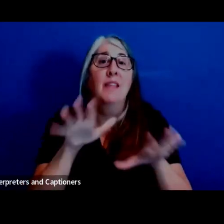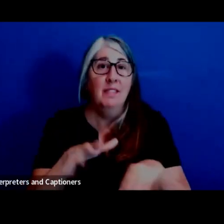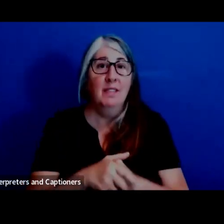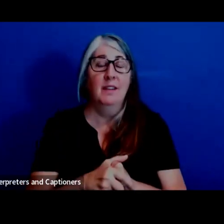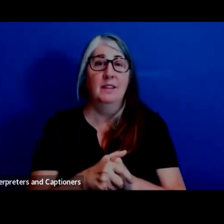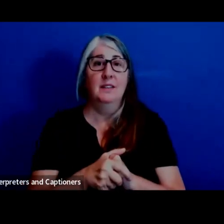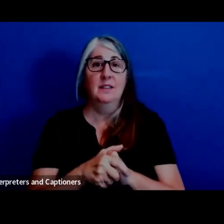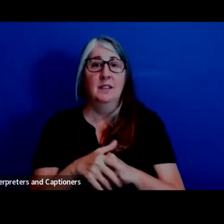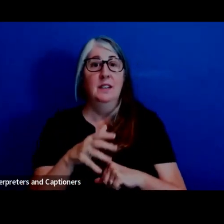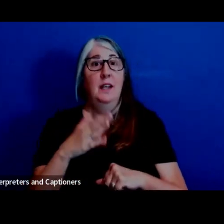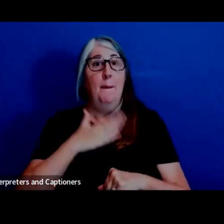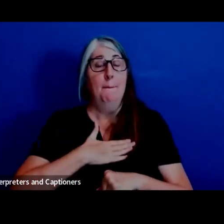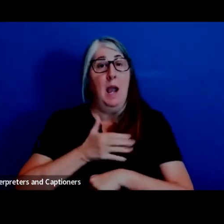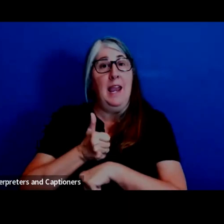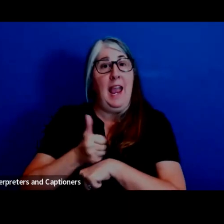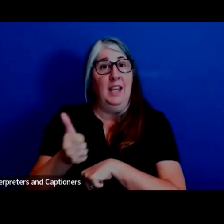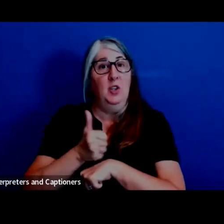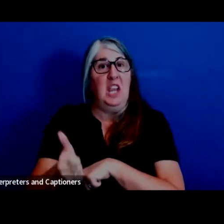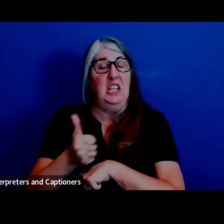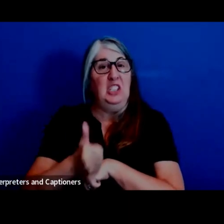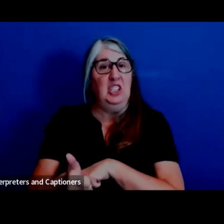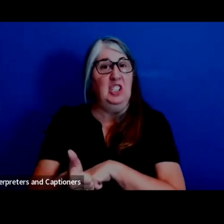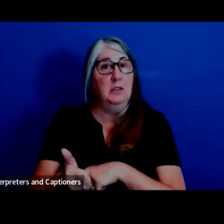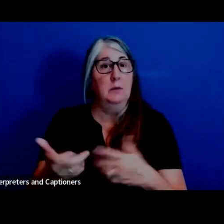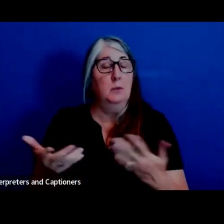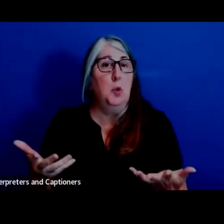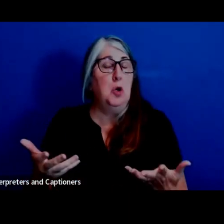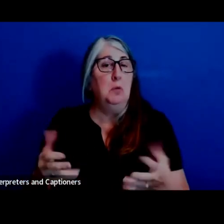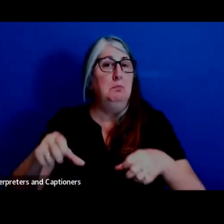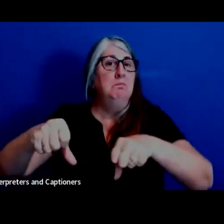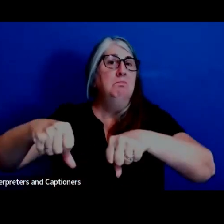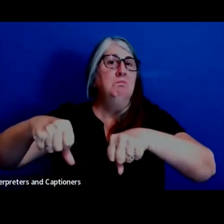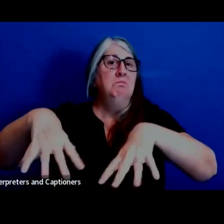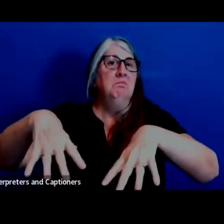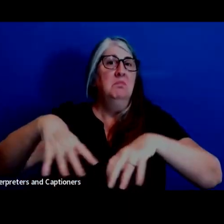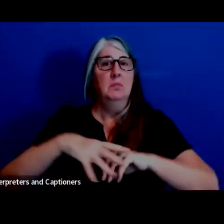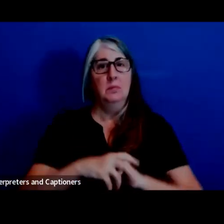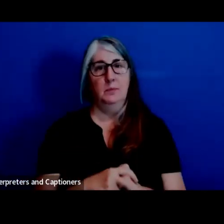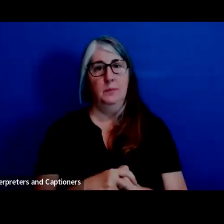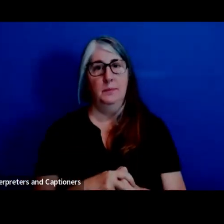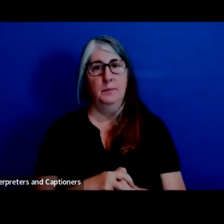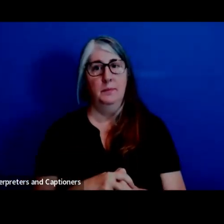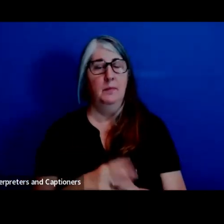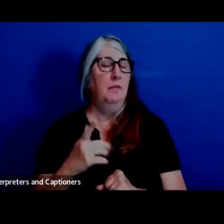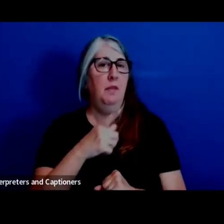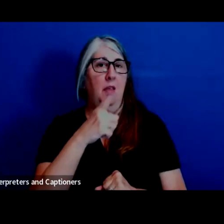My accusations basically were found to have no basis in reality